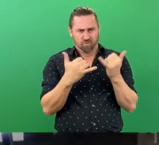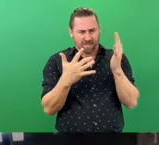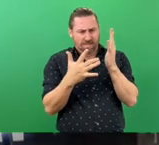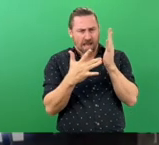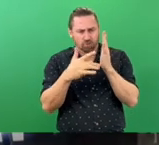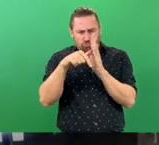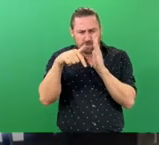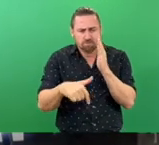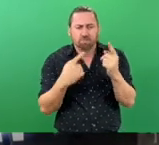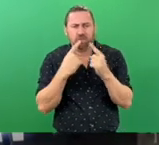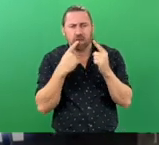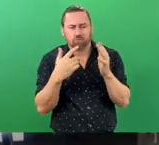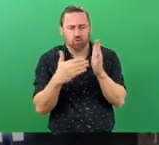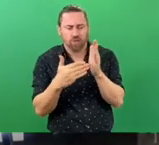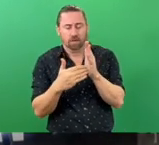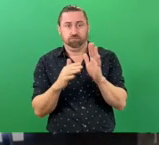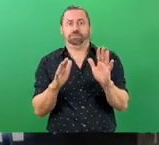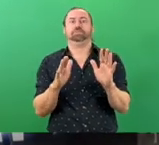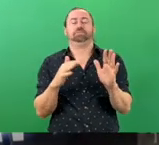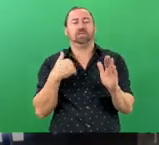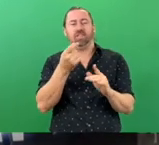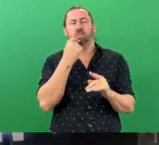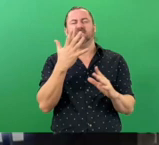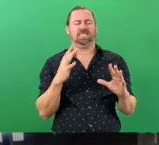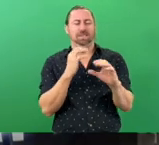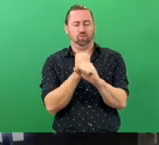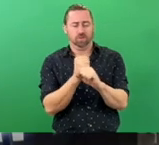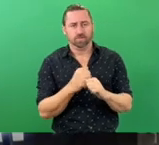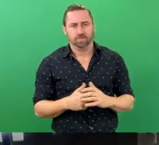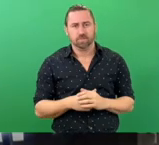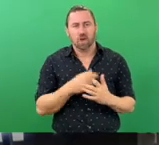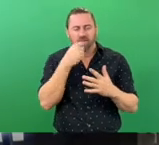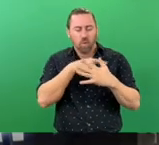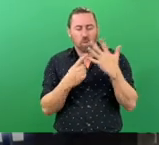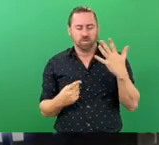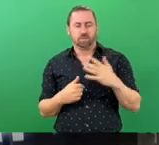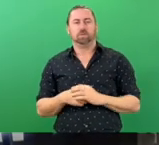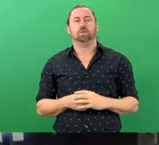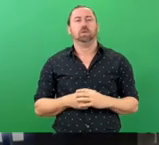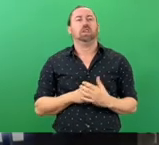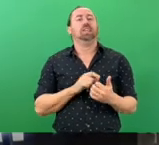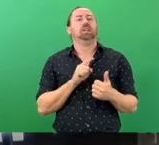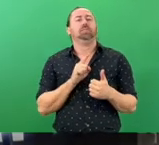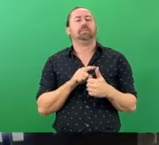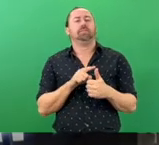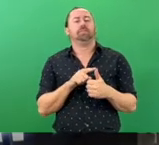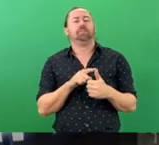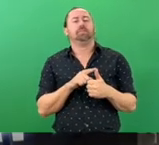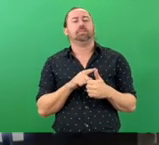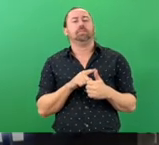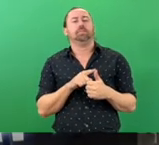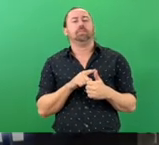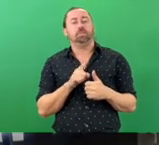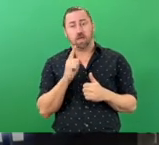some technical information today, so I just want to go back and review it again. A couple of points. One of those points that we started